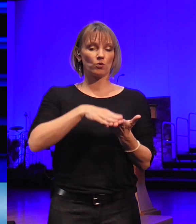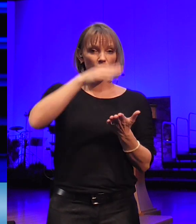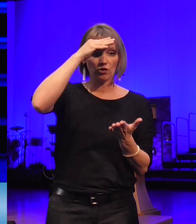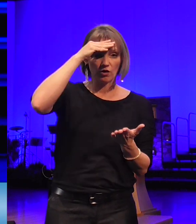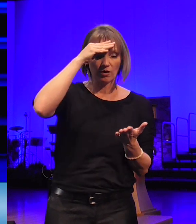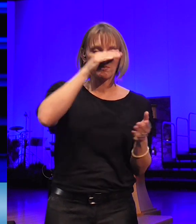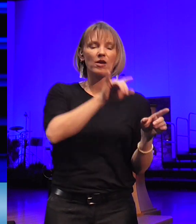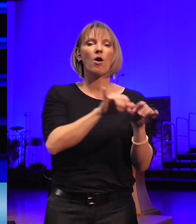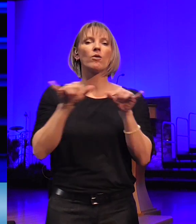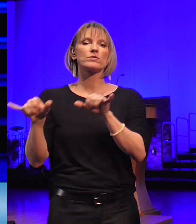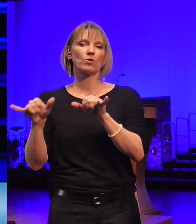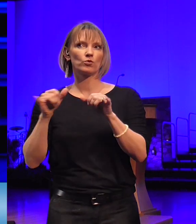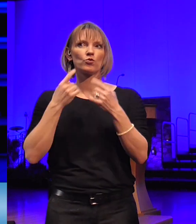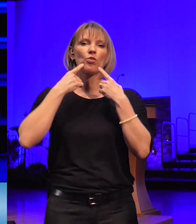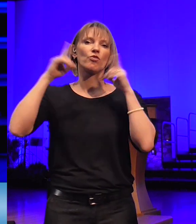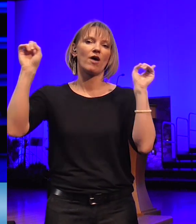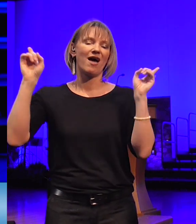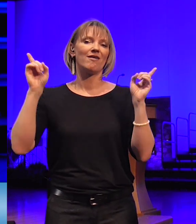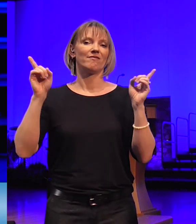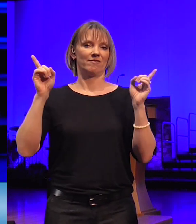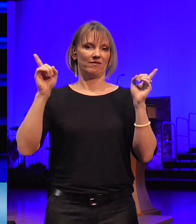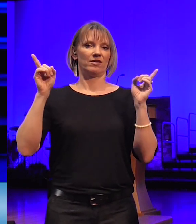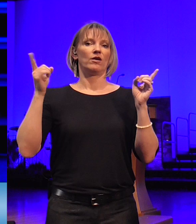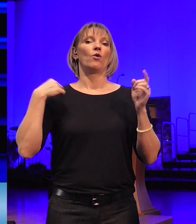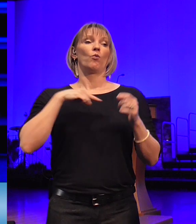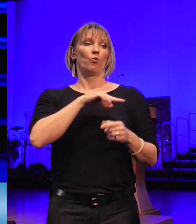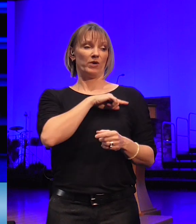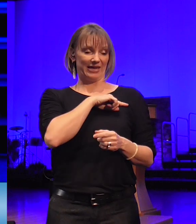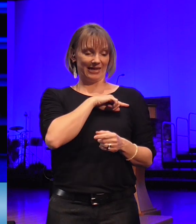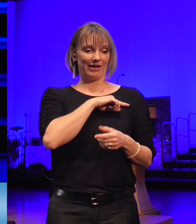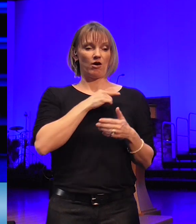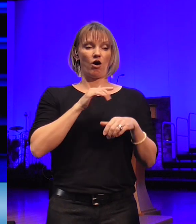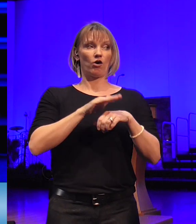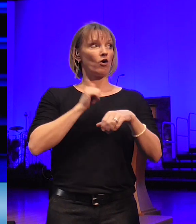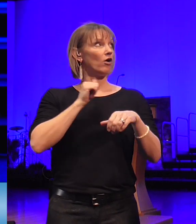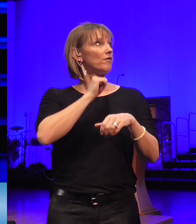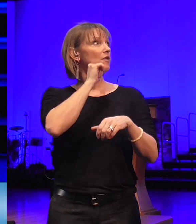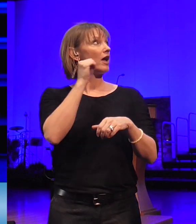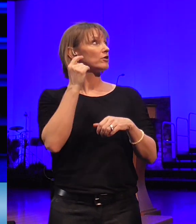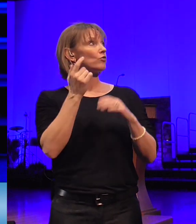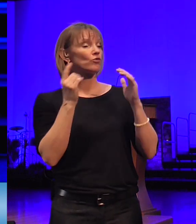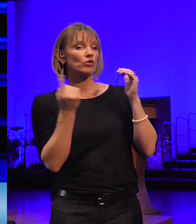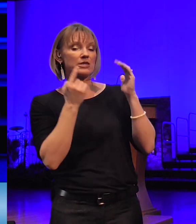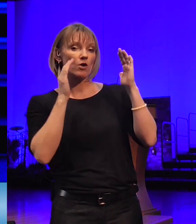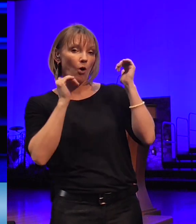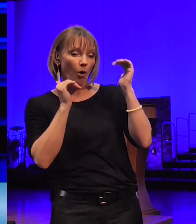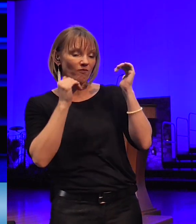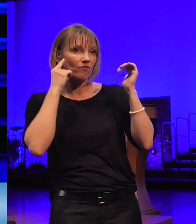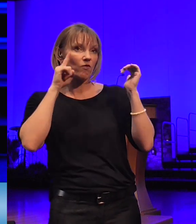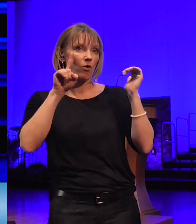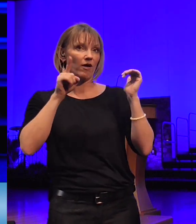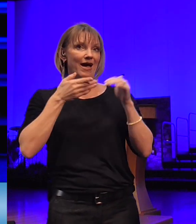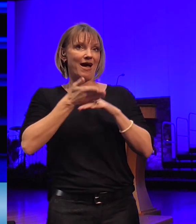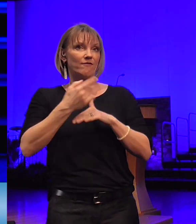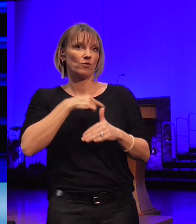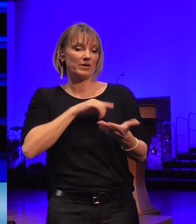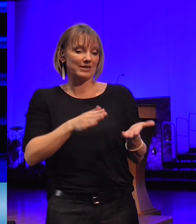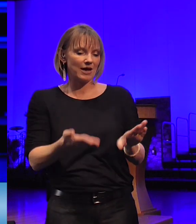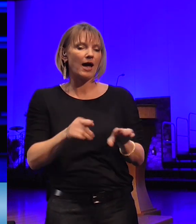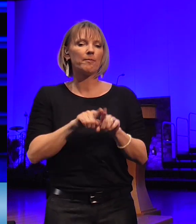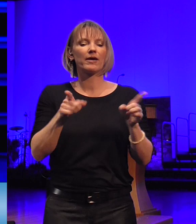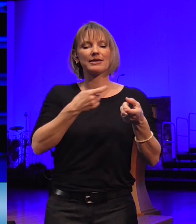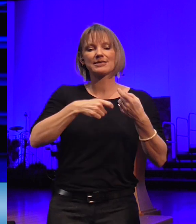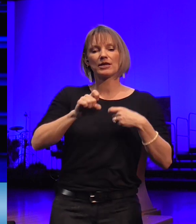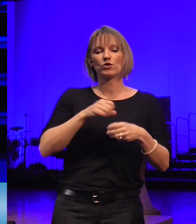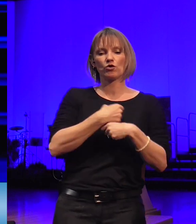thrive. Heaven is a consciousness we as humanity are called not to hope for in the afterlife, but to create in this